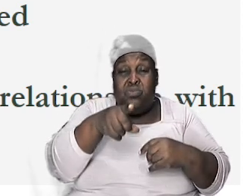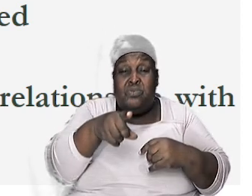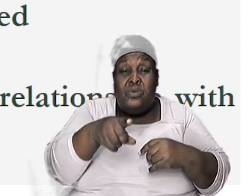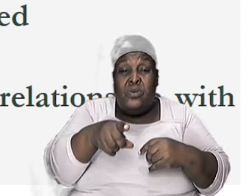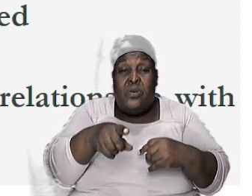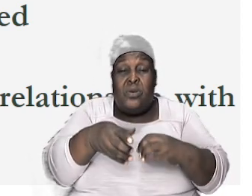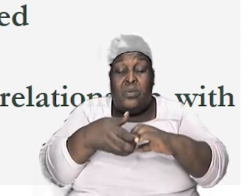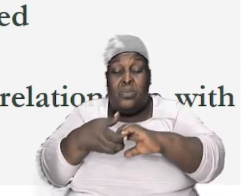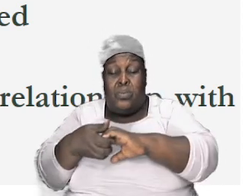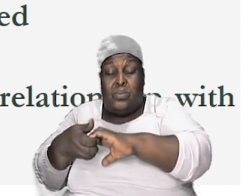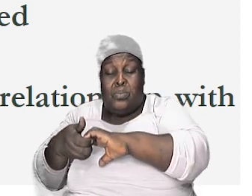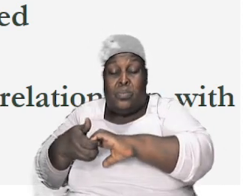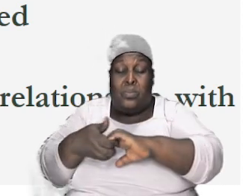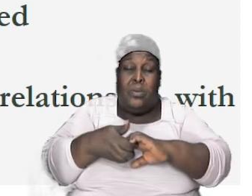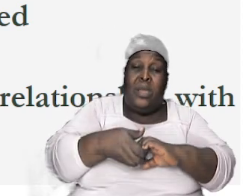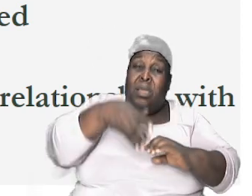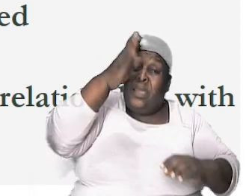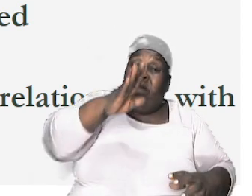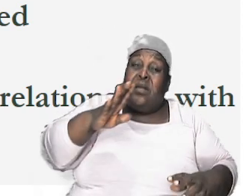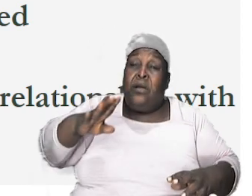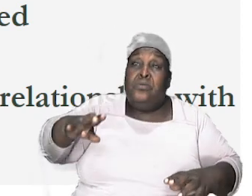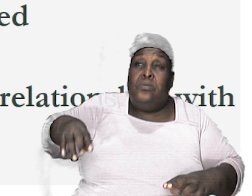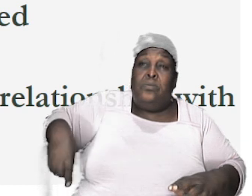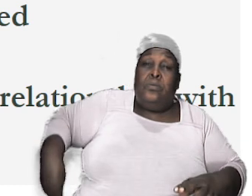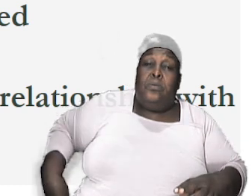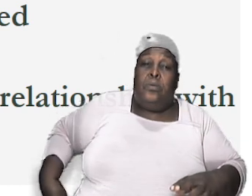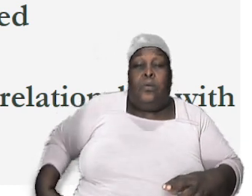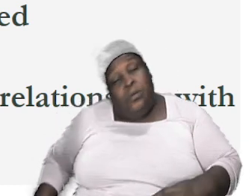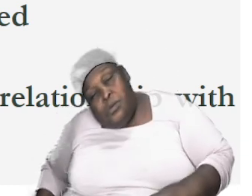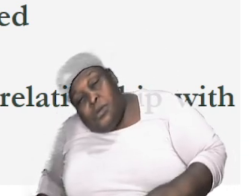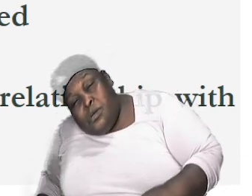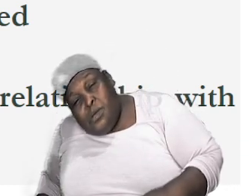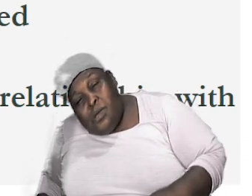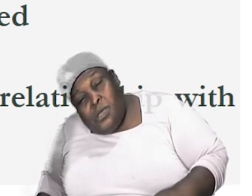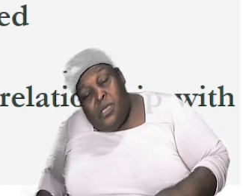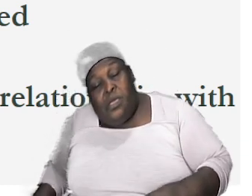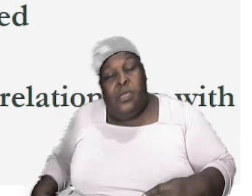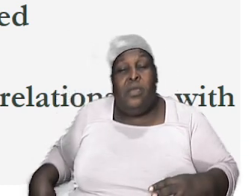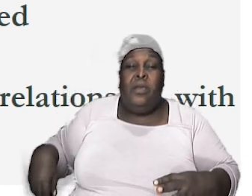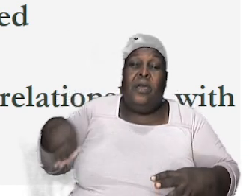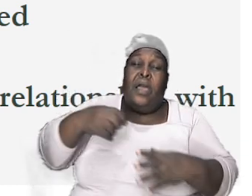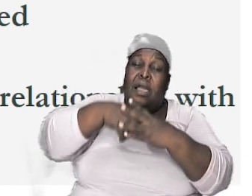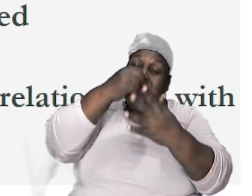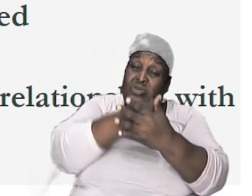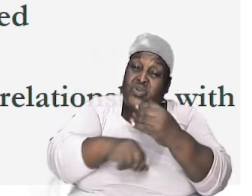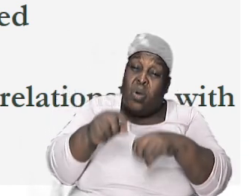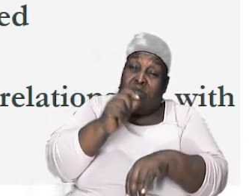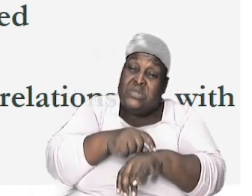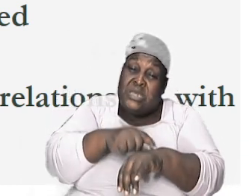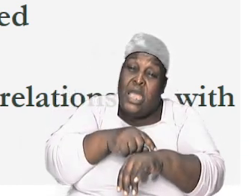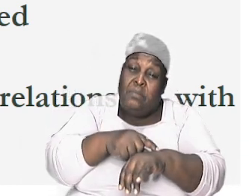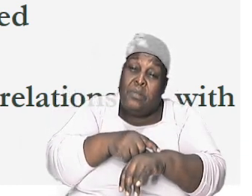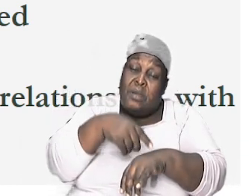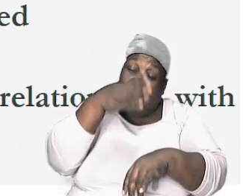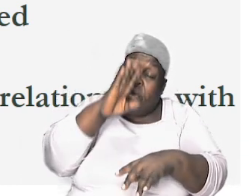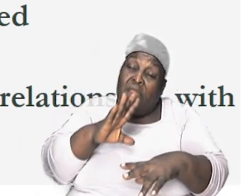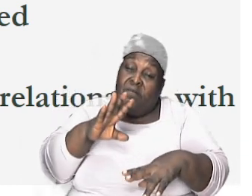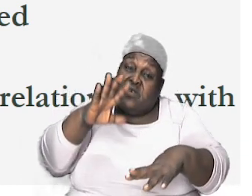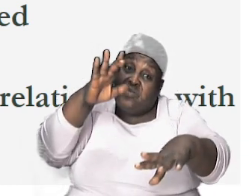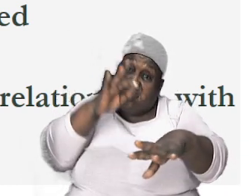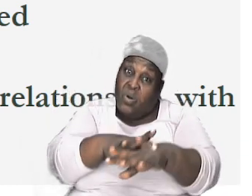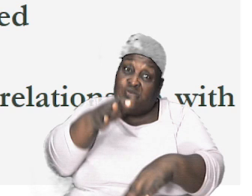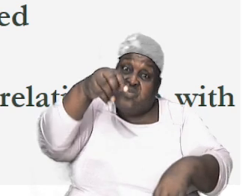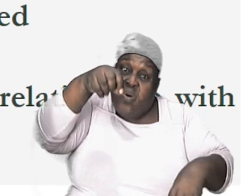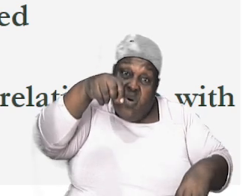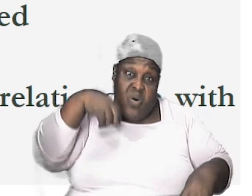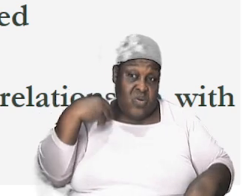he was wrestling and God touched him in the hollow of his thigh. And therefore, sometimes God would have to touch us at a place. The things that